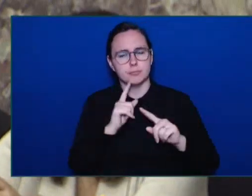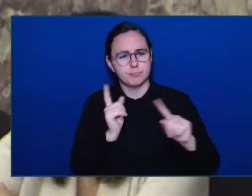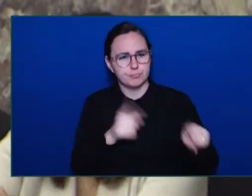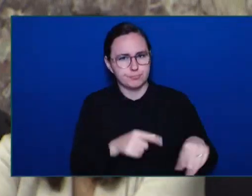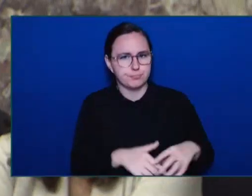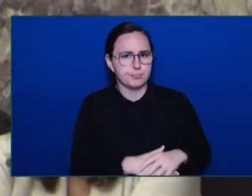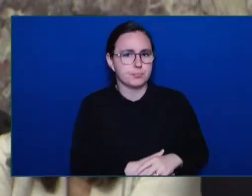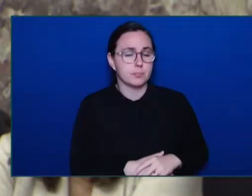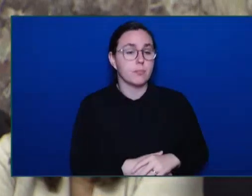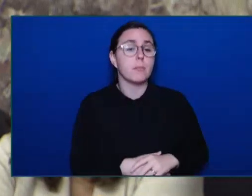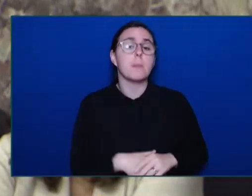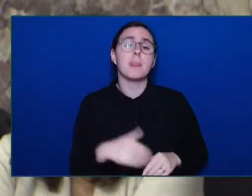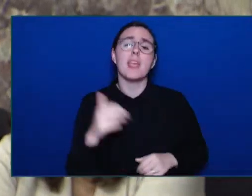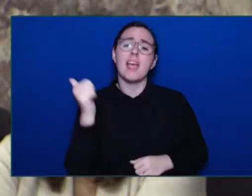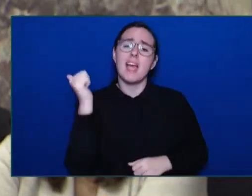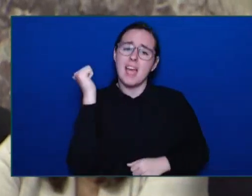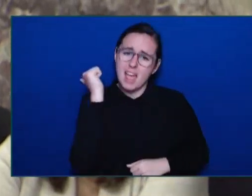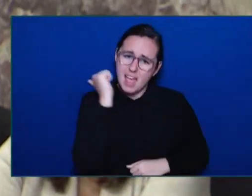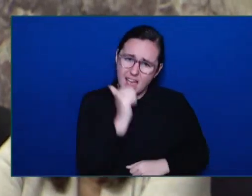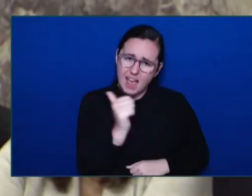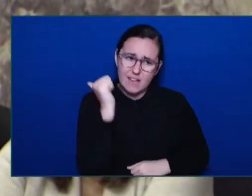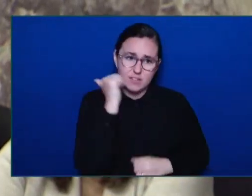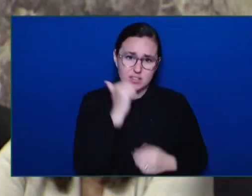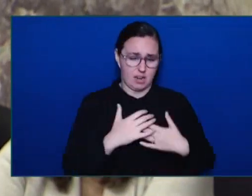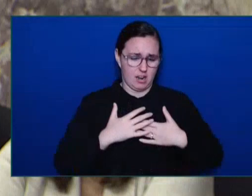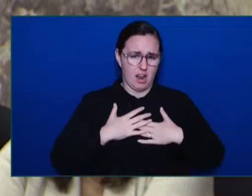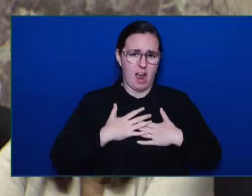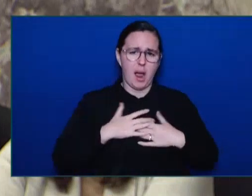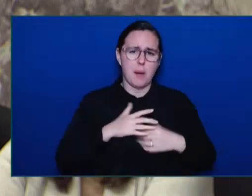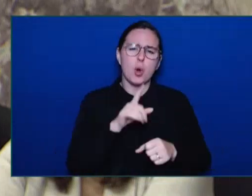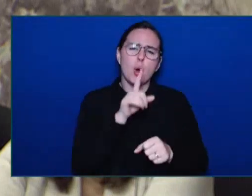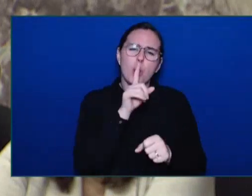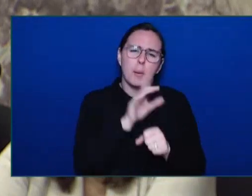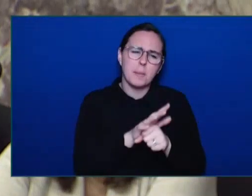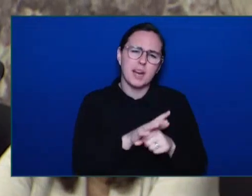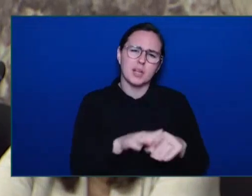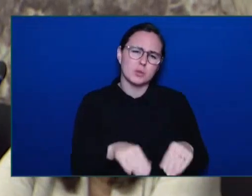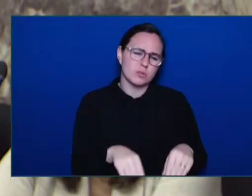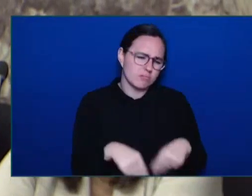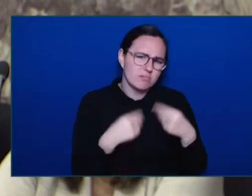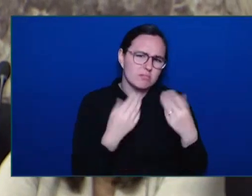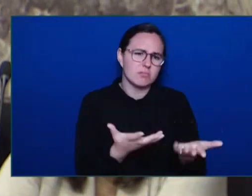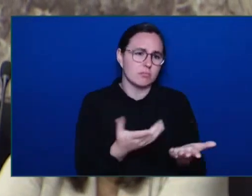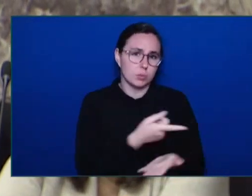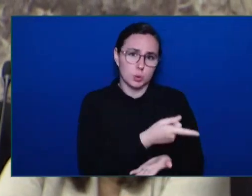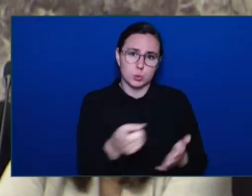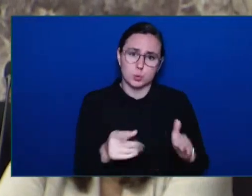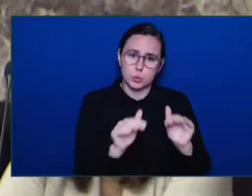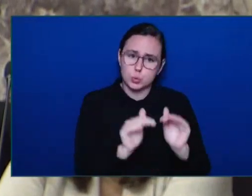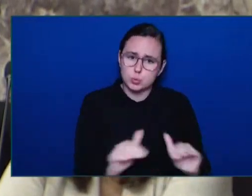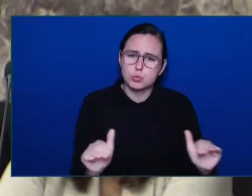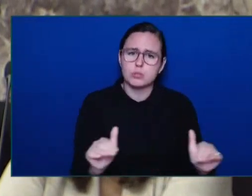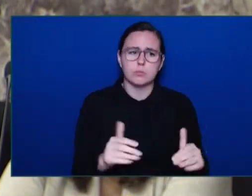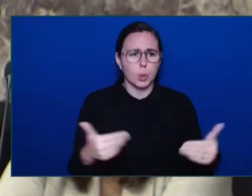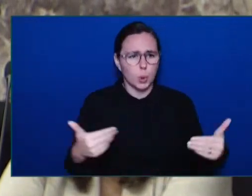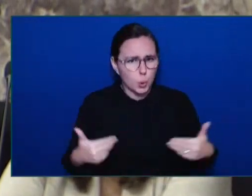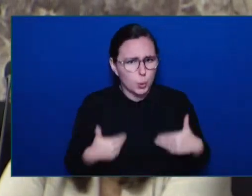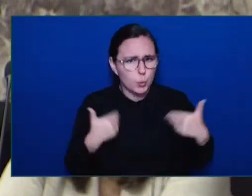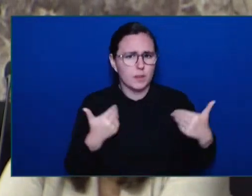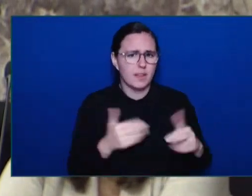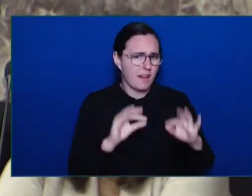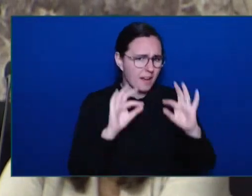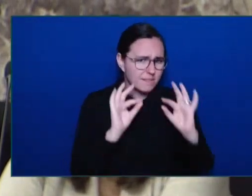and families in British Columbia. We're doing that work every single day, Honourable Speaker, at the same time as responding to recommendations